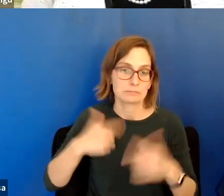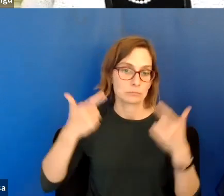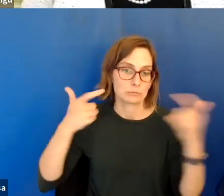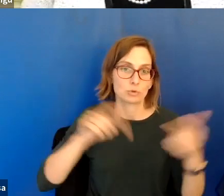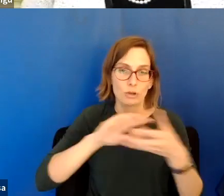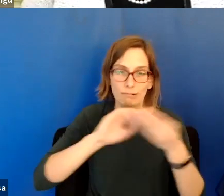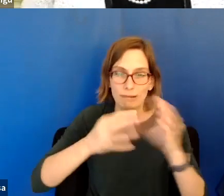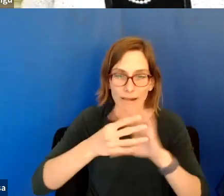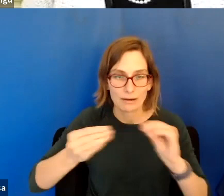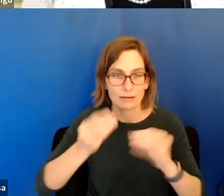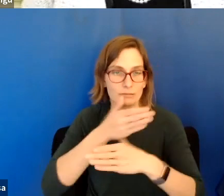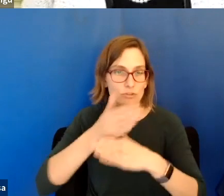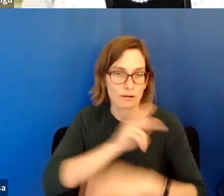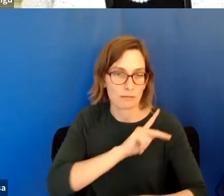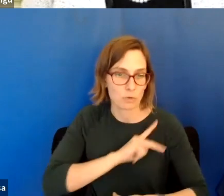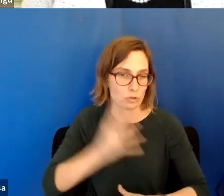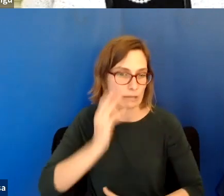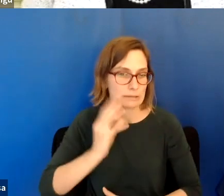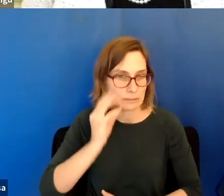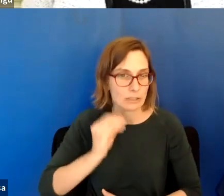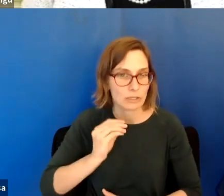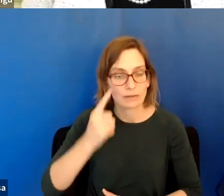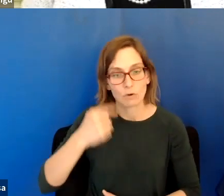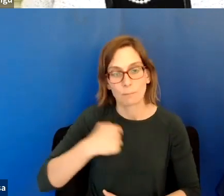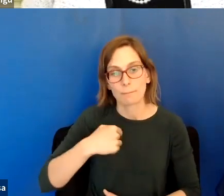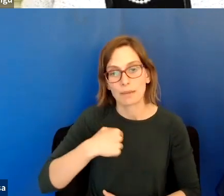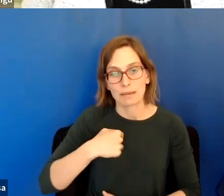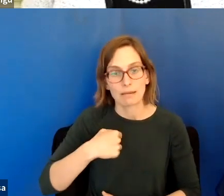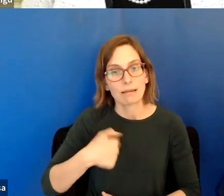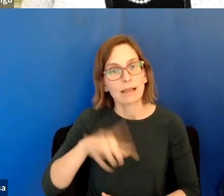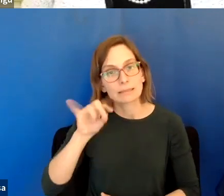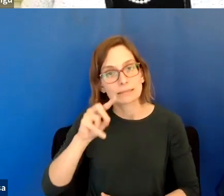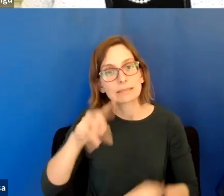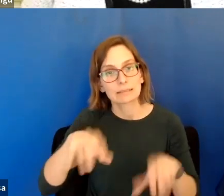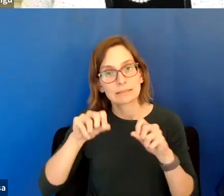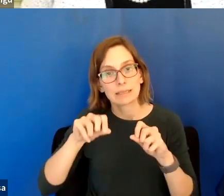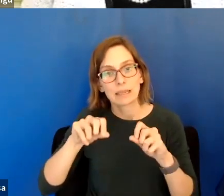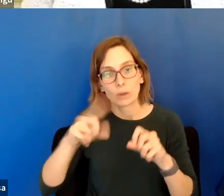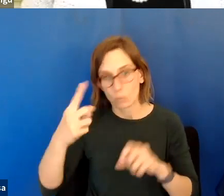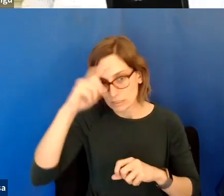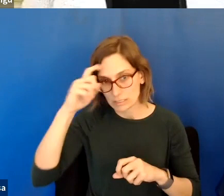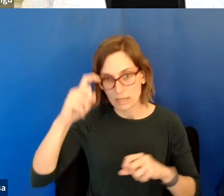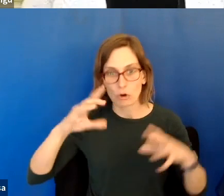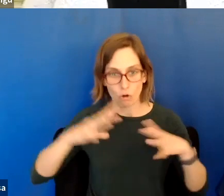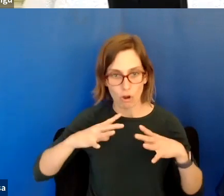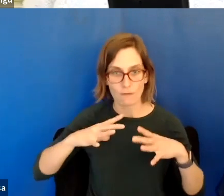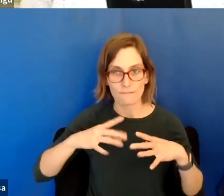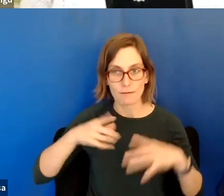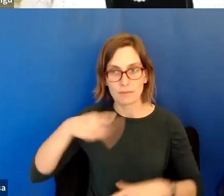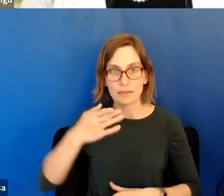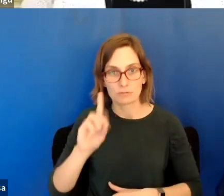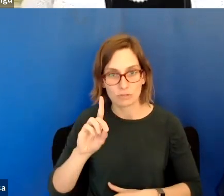sharing personal experiences. So for me, I did take about a summer off of my PhD program to